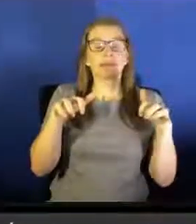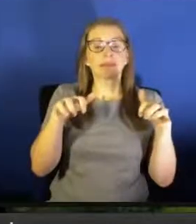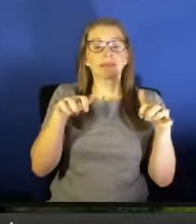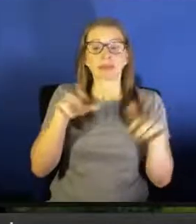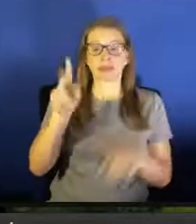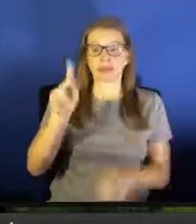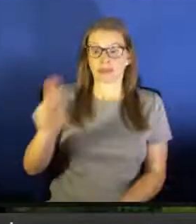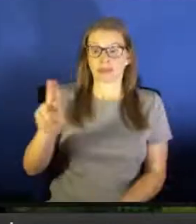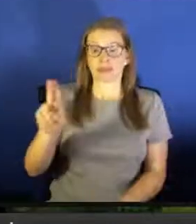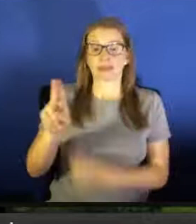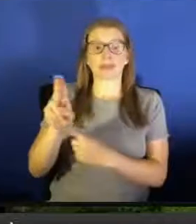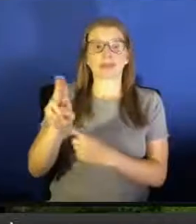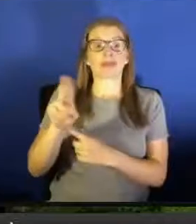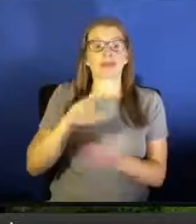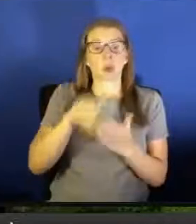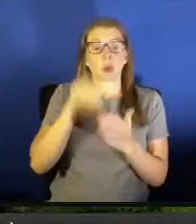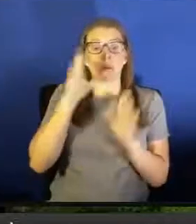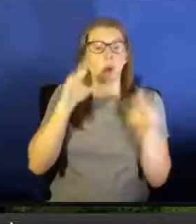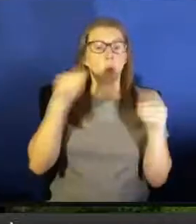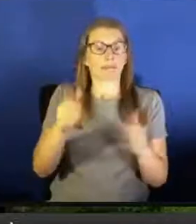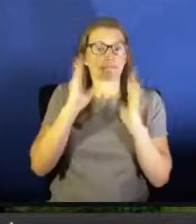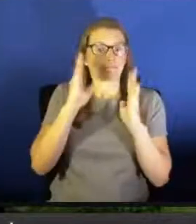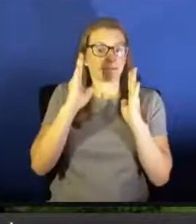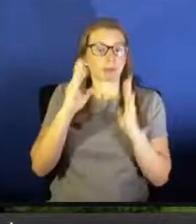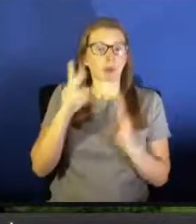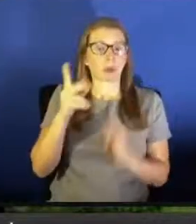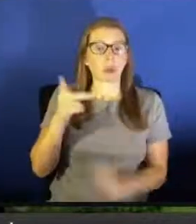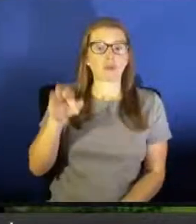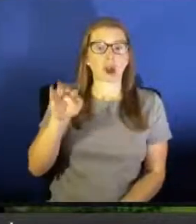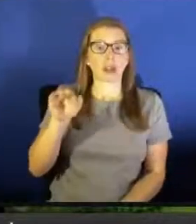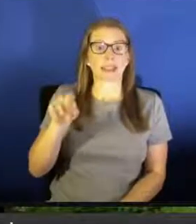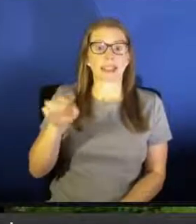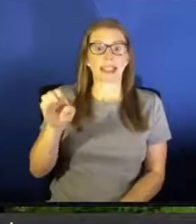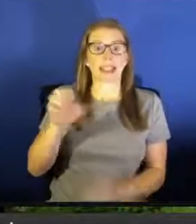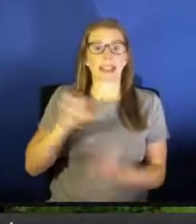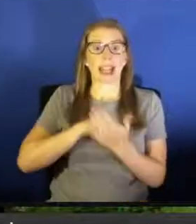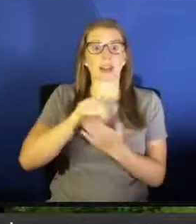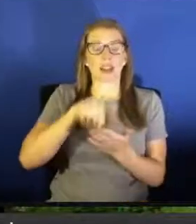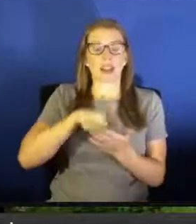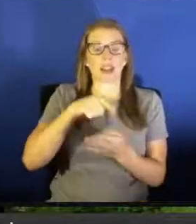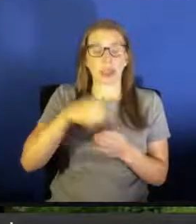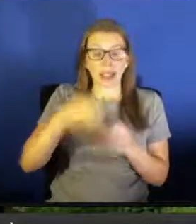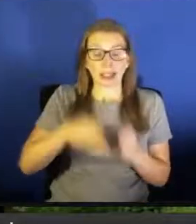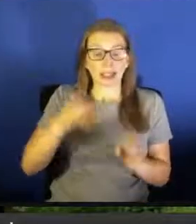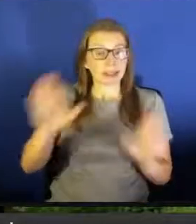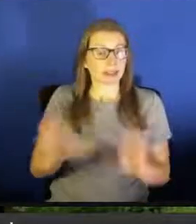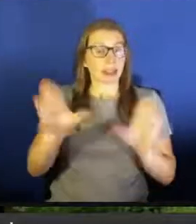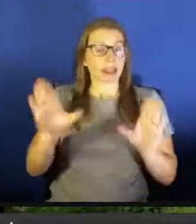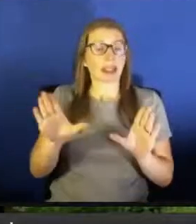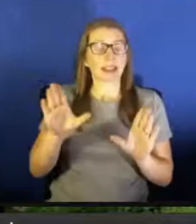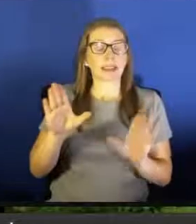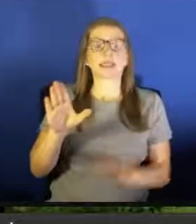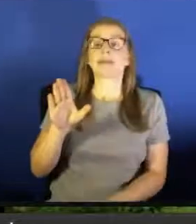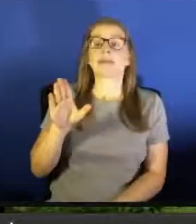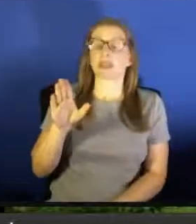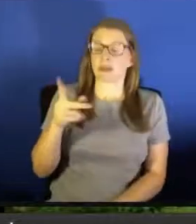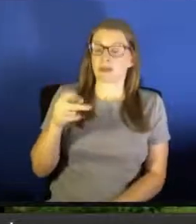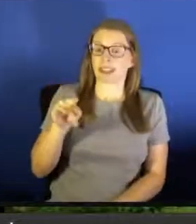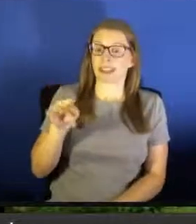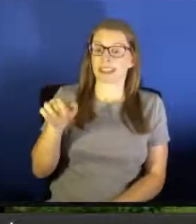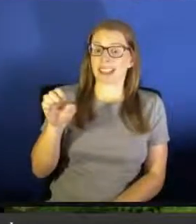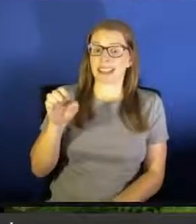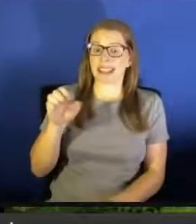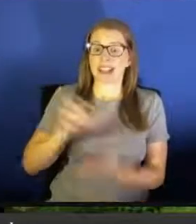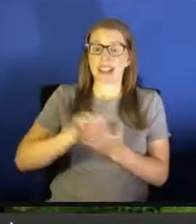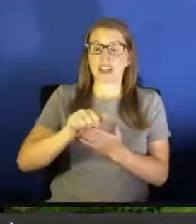will focus their attention on prostate cancer this weekend. Sunday is Prostate Cancer Awareness Day at the K. Folks from the